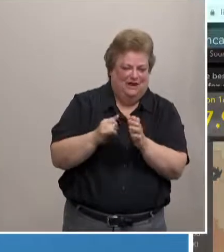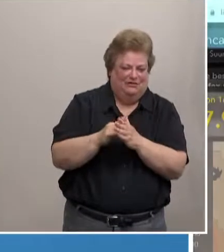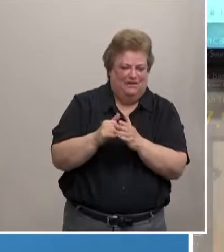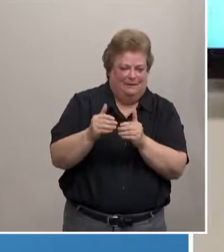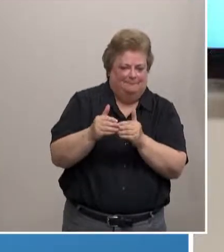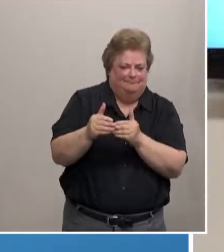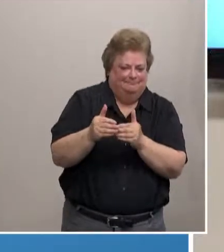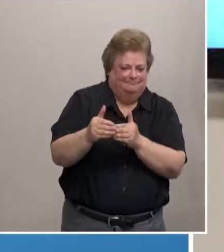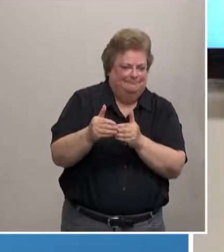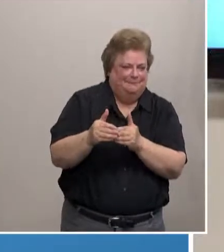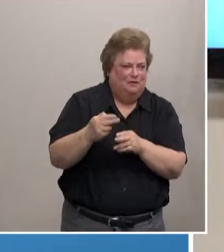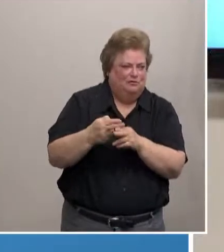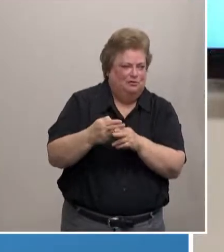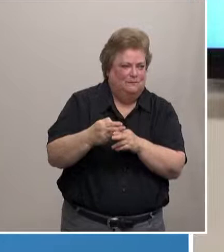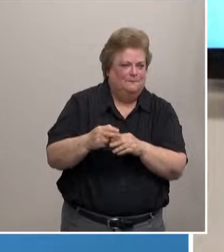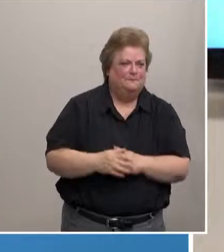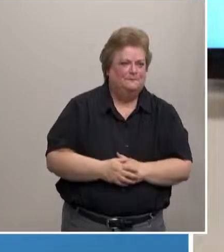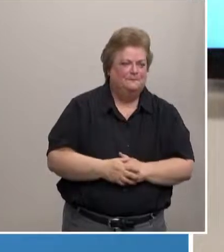here.